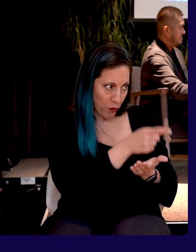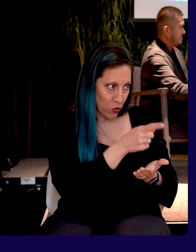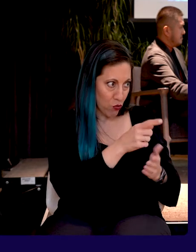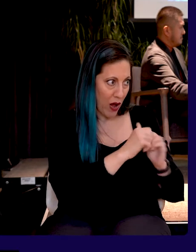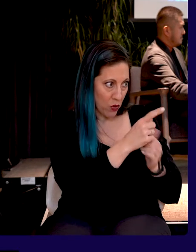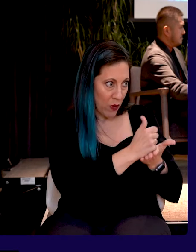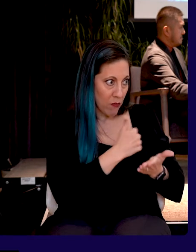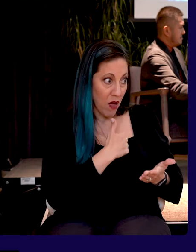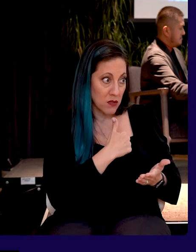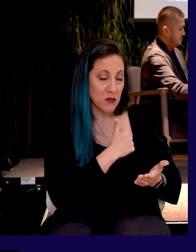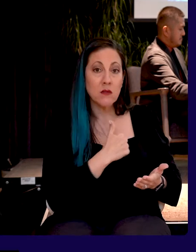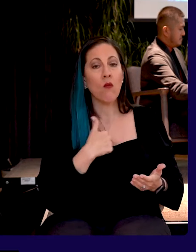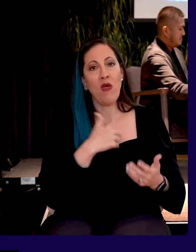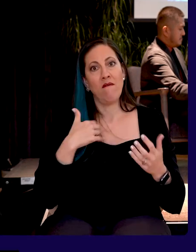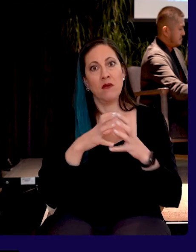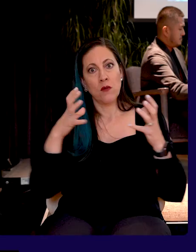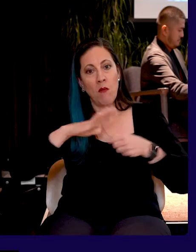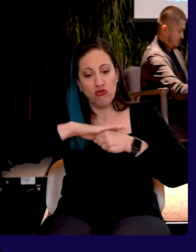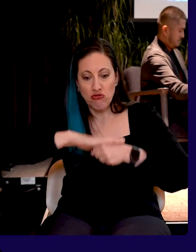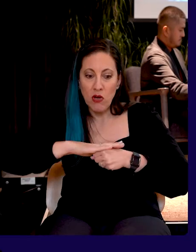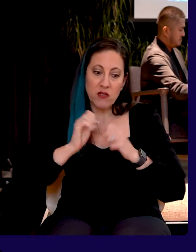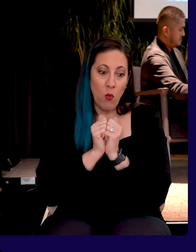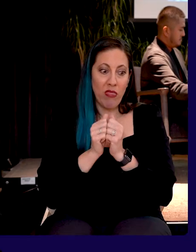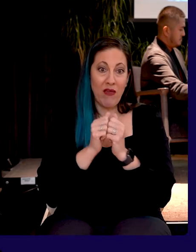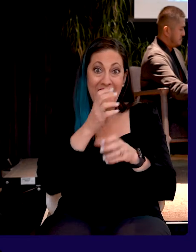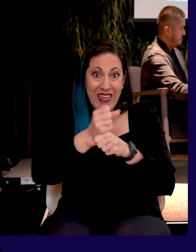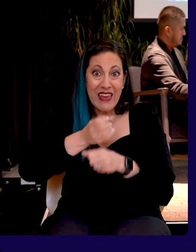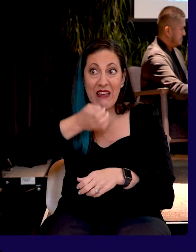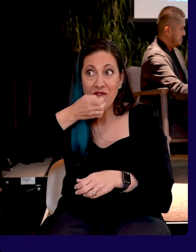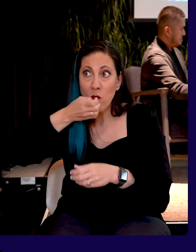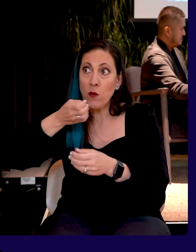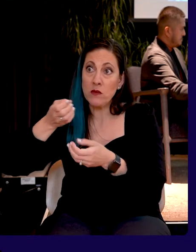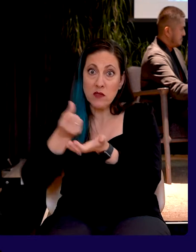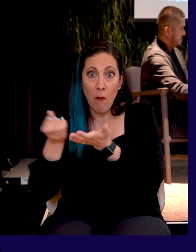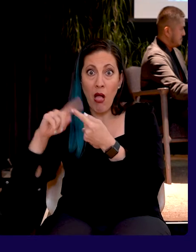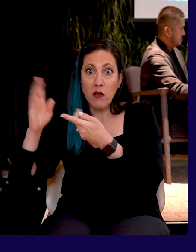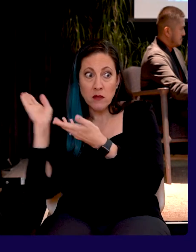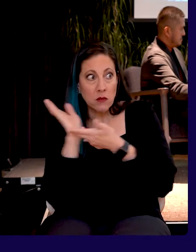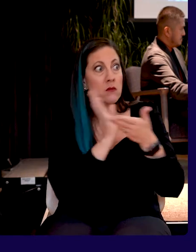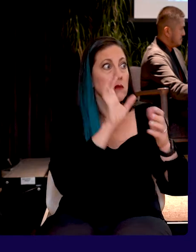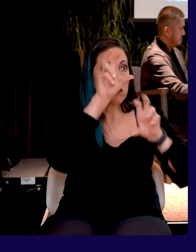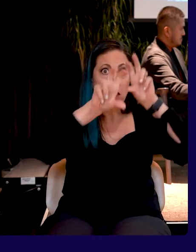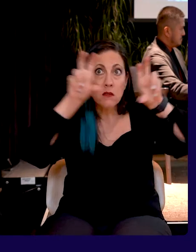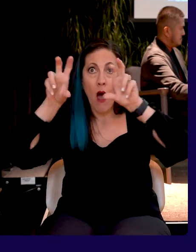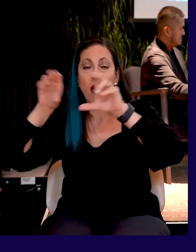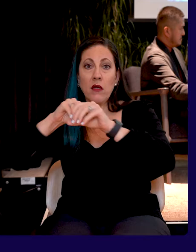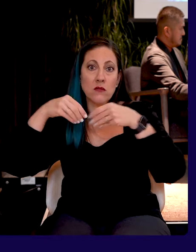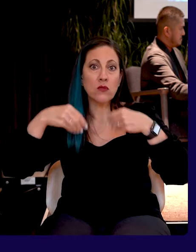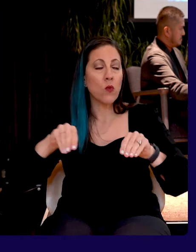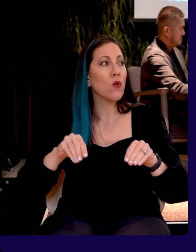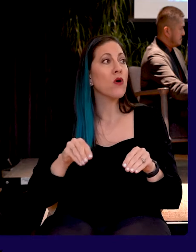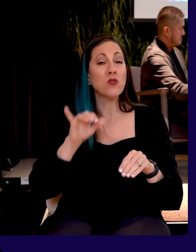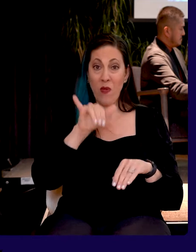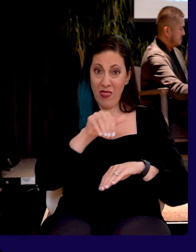under, at that point, tremendous amount of stress in supply chain, being able to get enough food into stores. And so